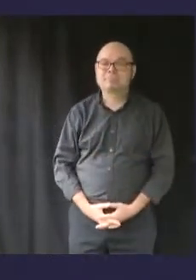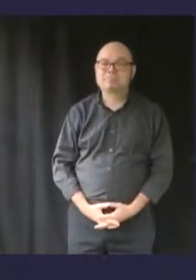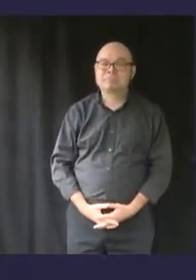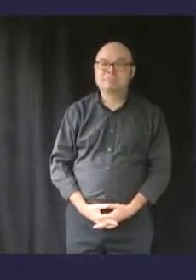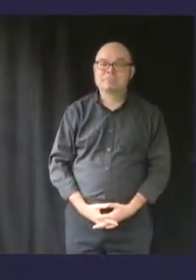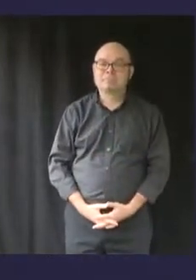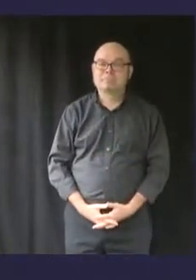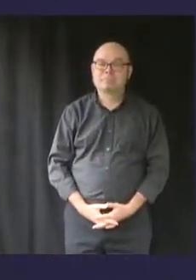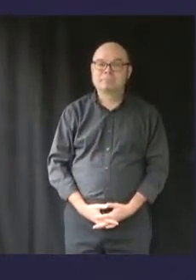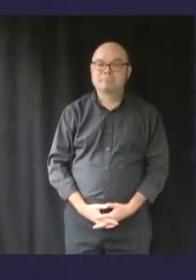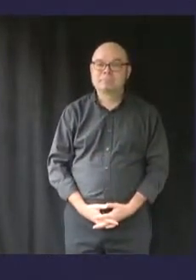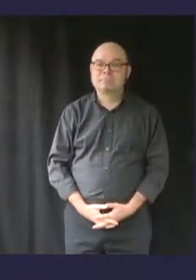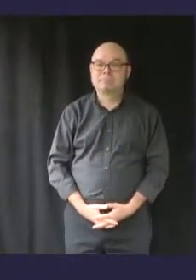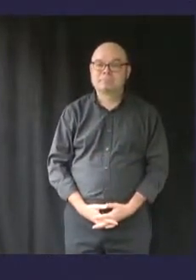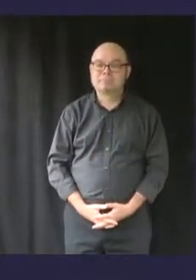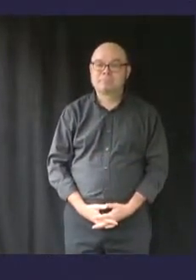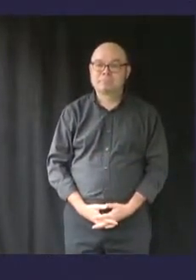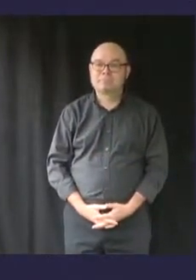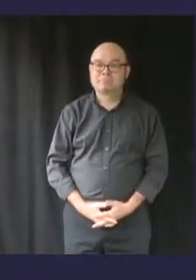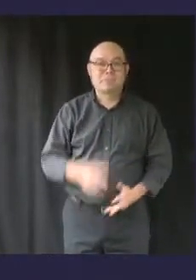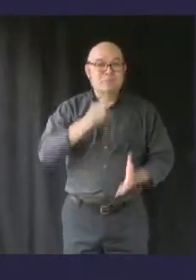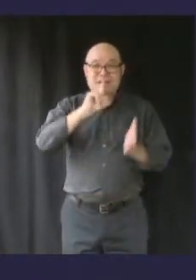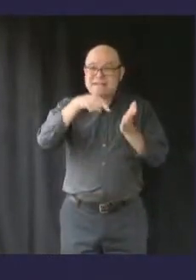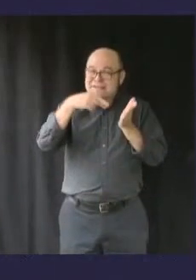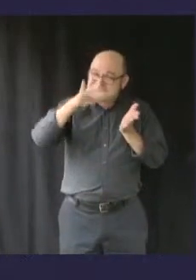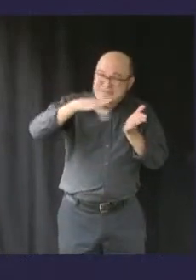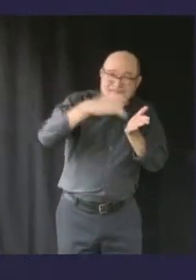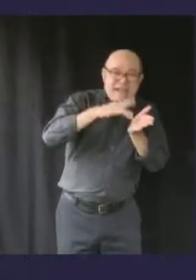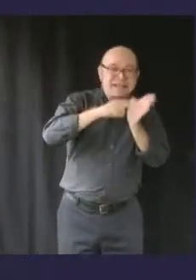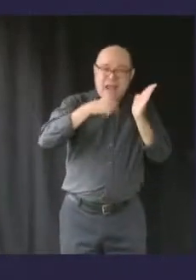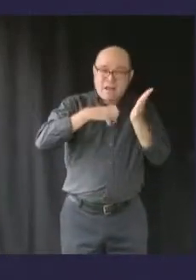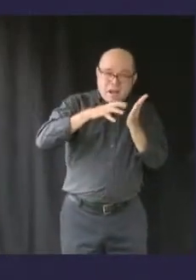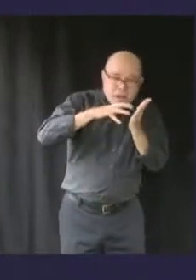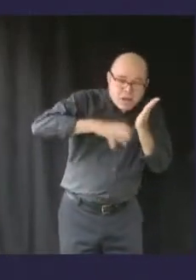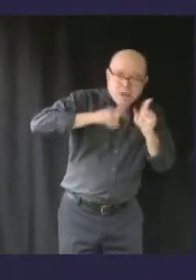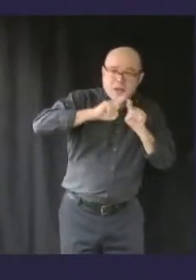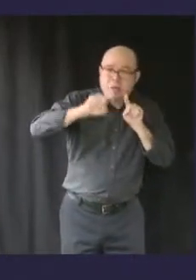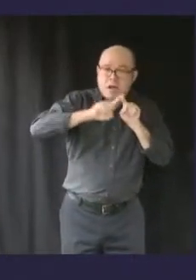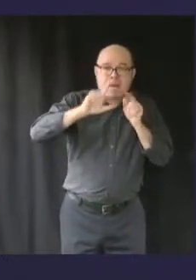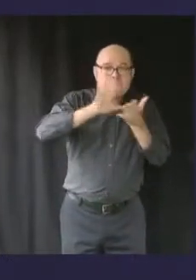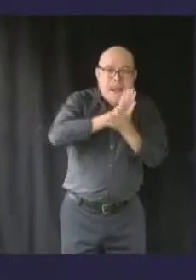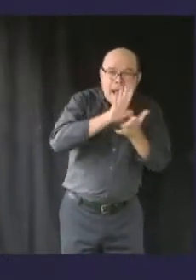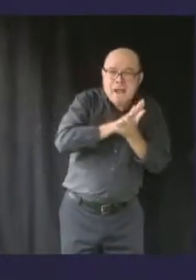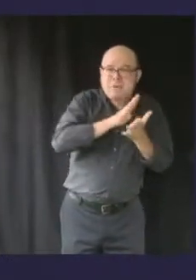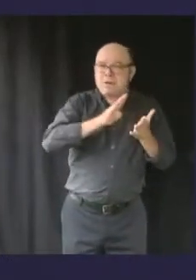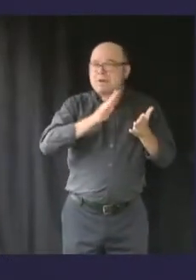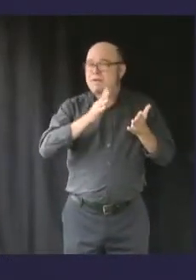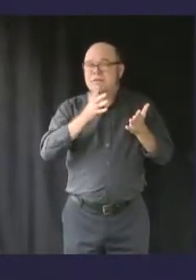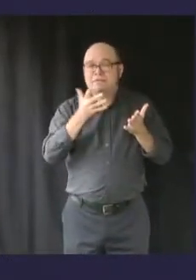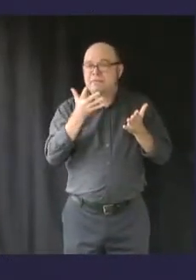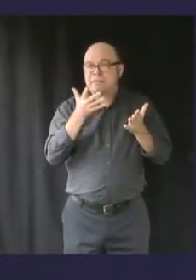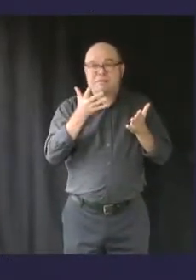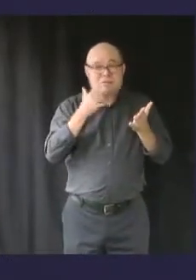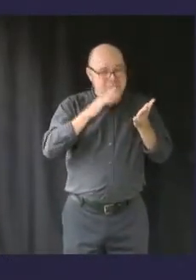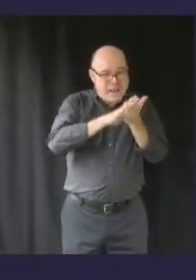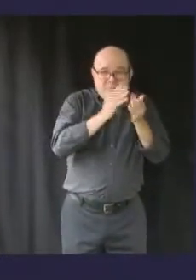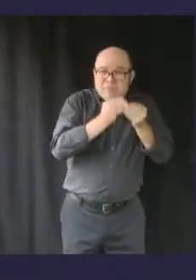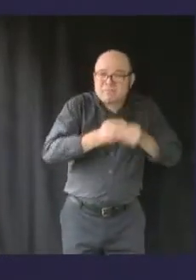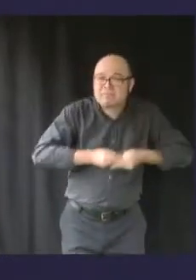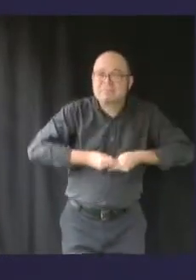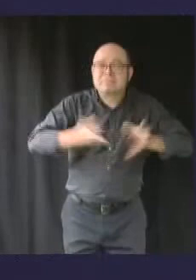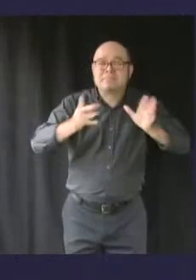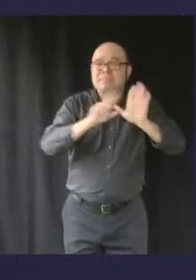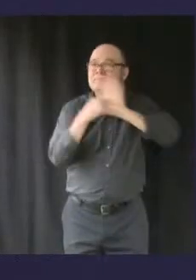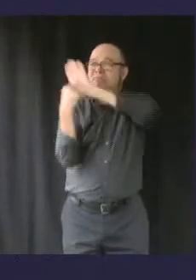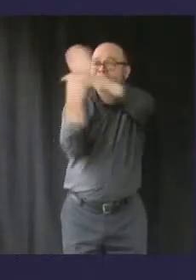to share with the world. And I was reading through a few of them just getting ready for today, and I came along a